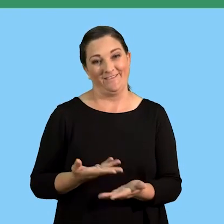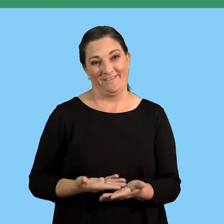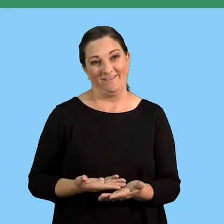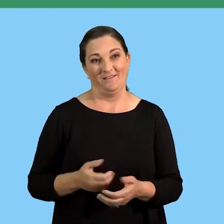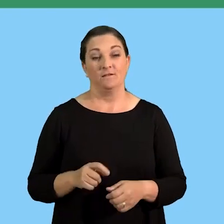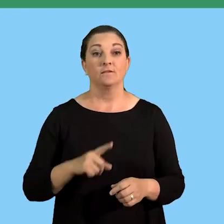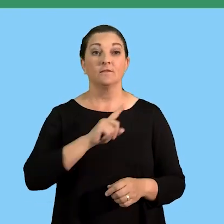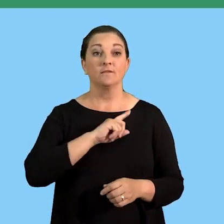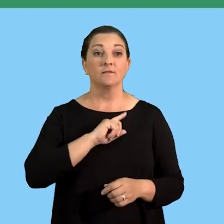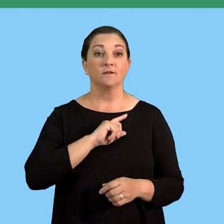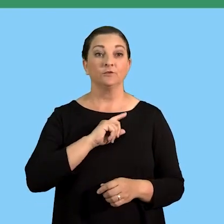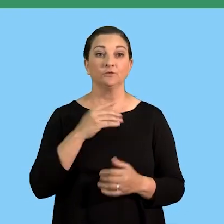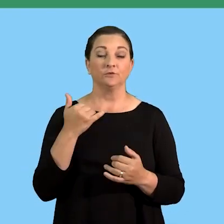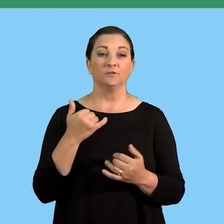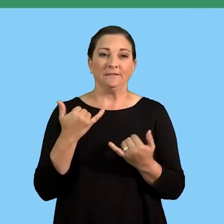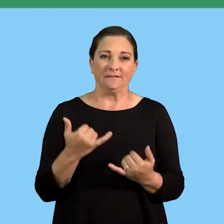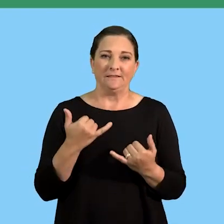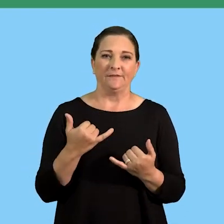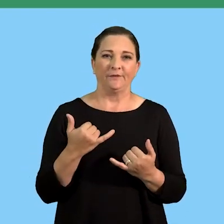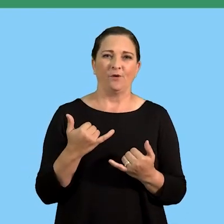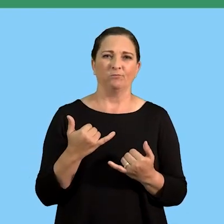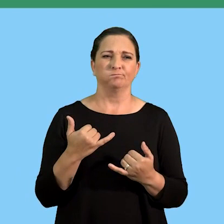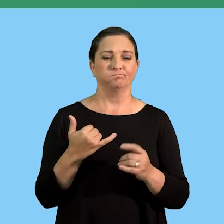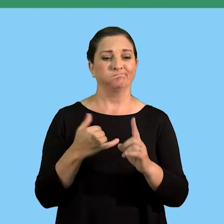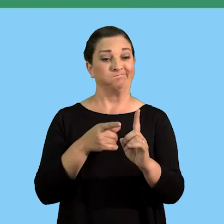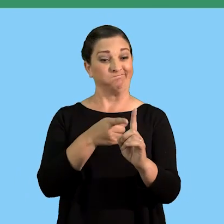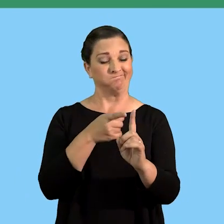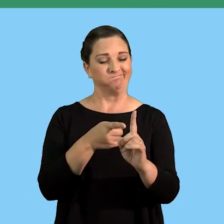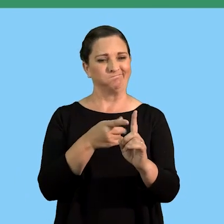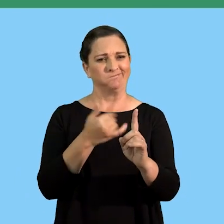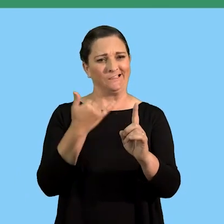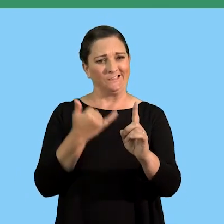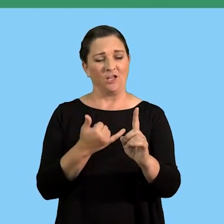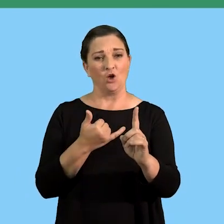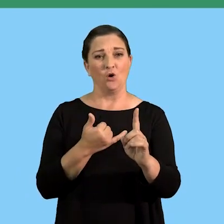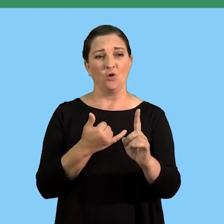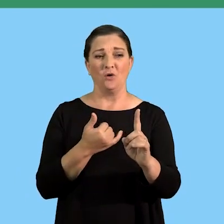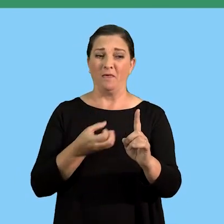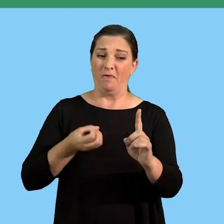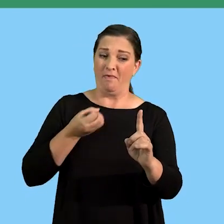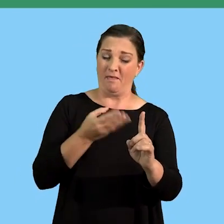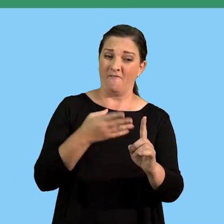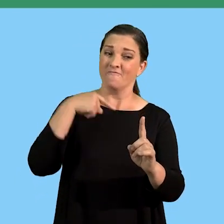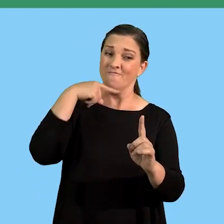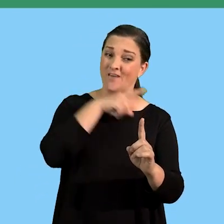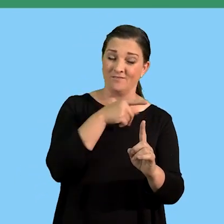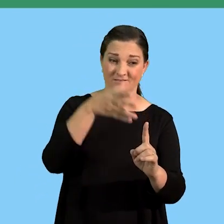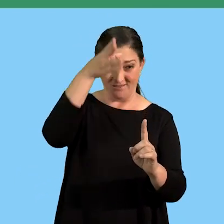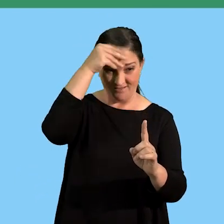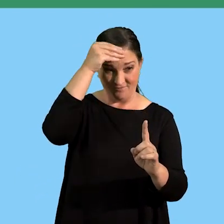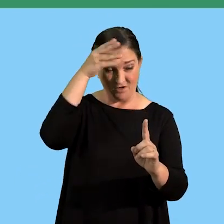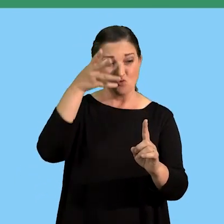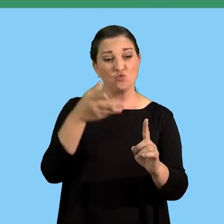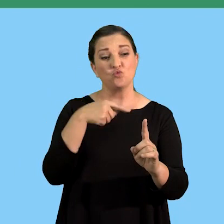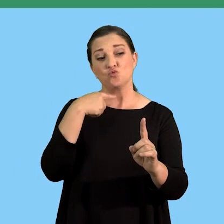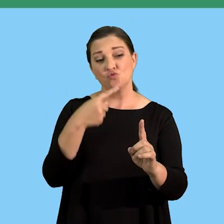We must also ensure that the interviewee should not be misled or be misinformed deliberately. So